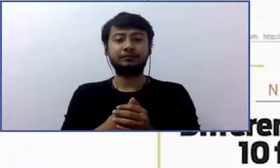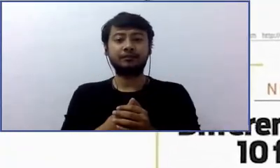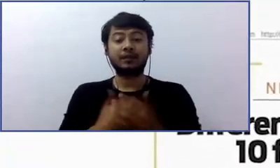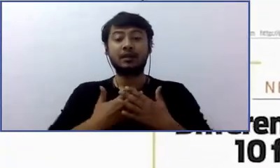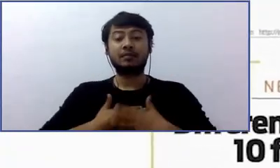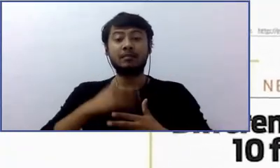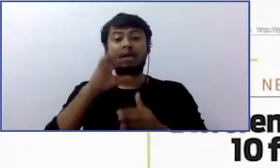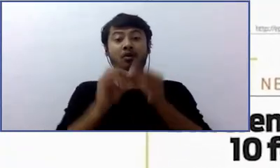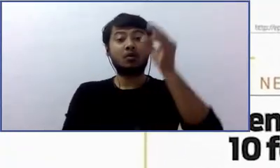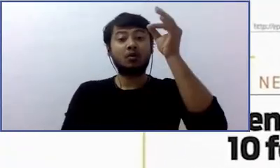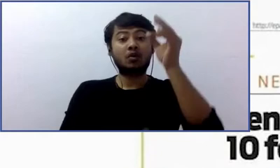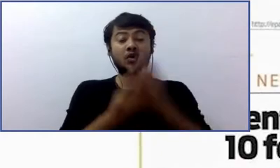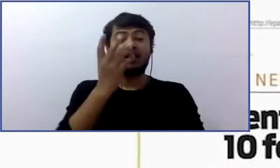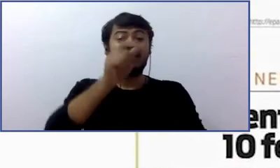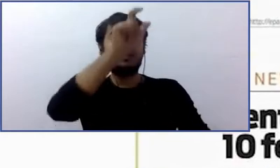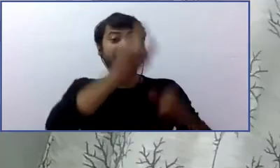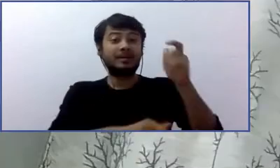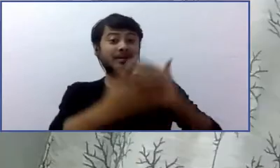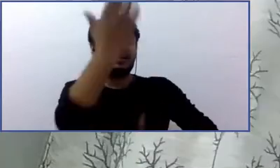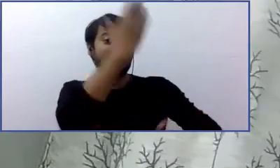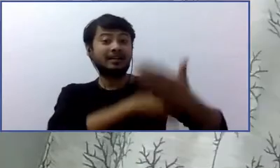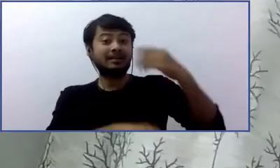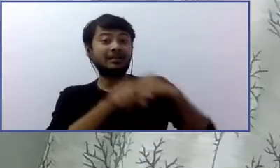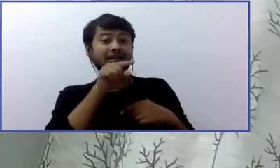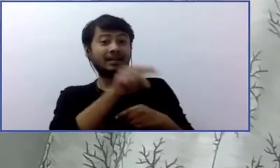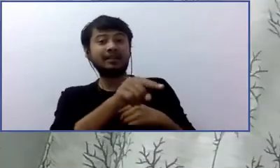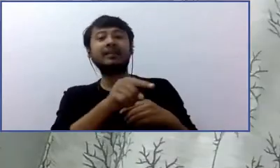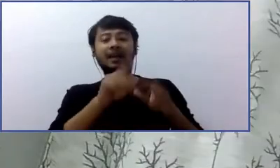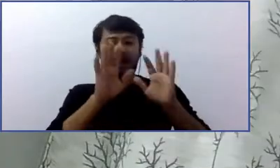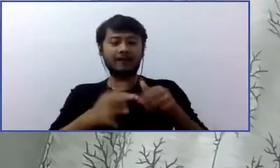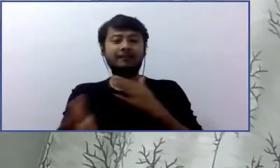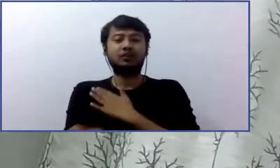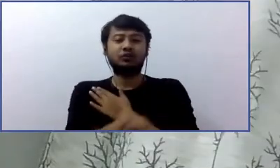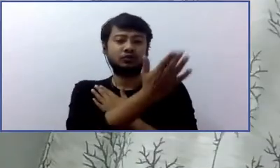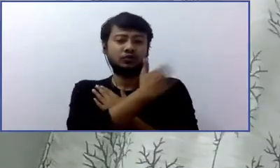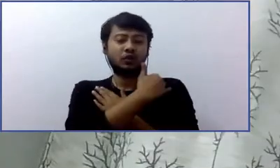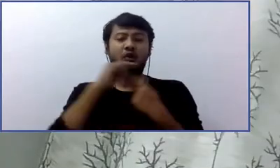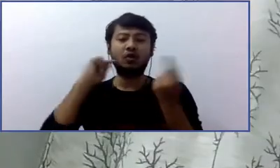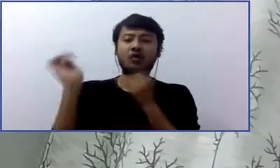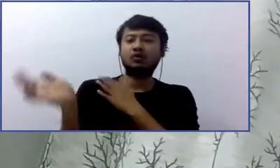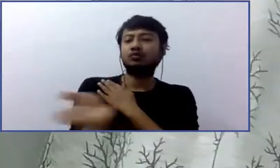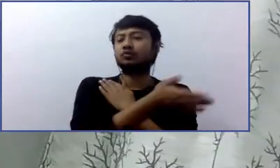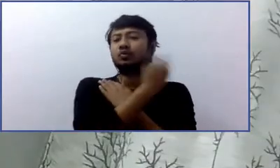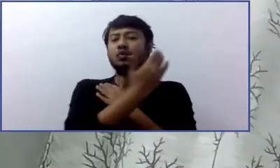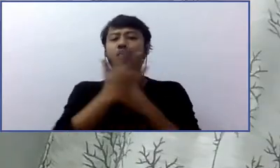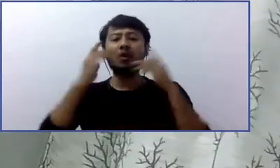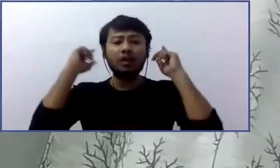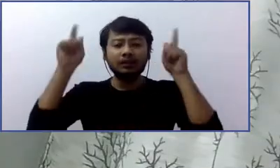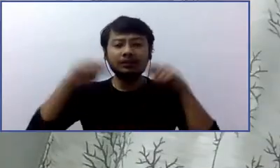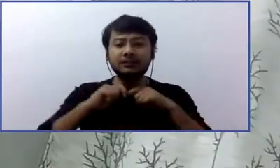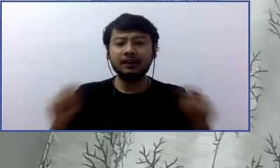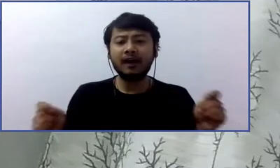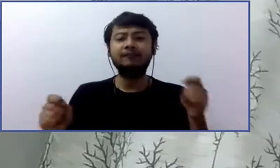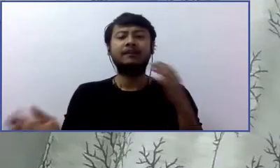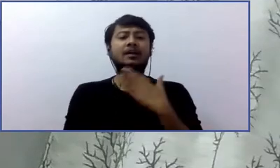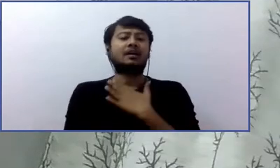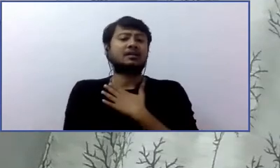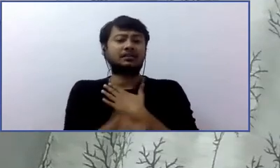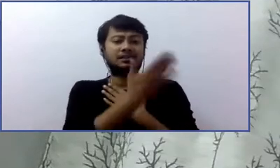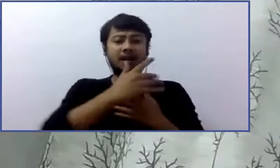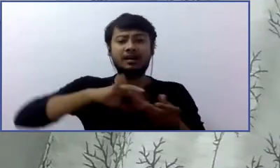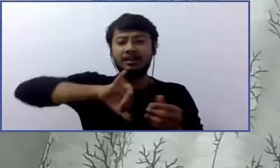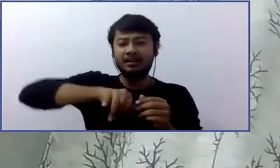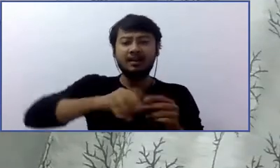abled logon ke banaye hue products jo shawls, tools, scarves, sarees wagaira hain produce karte